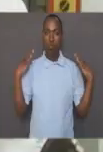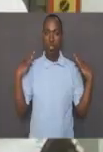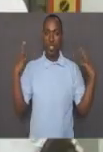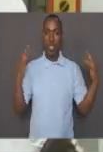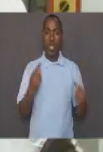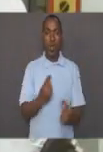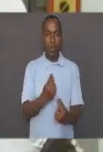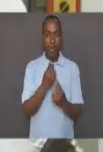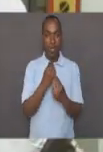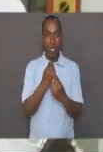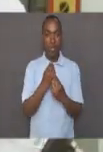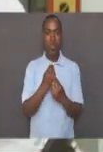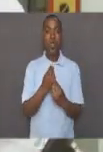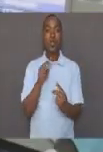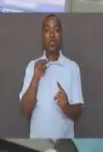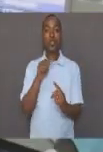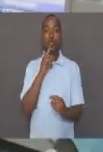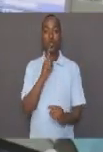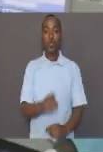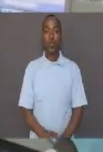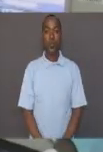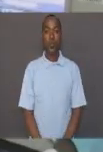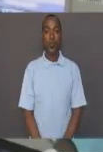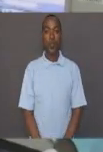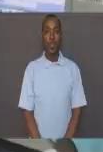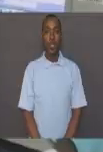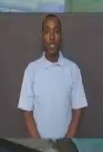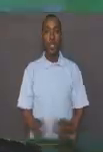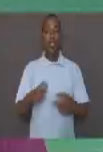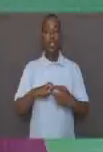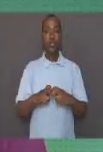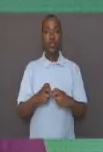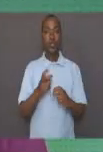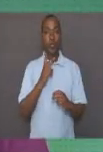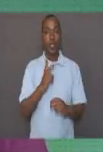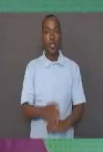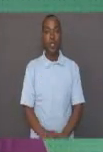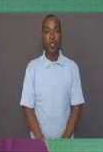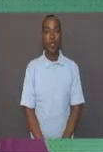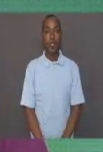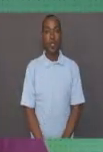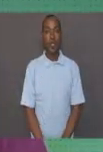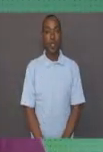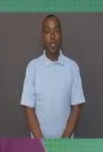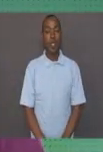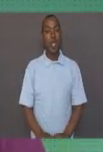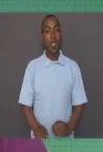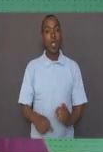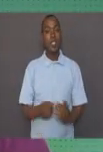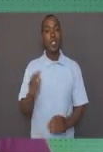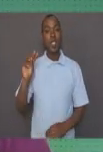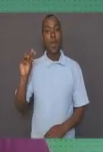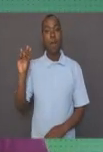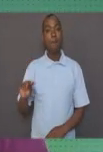and nutrition issues that affect the public. The role of this